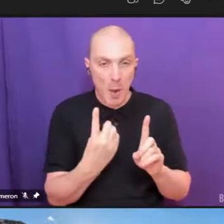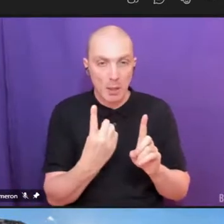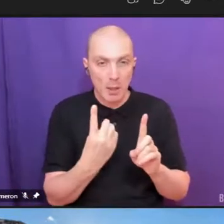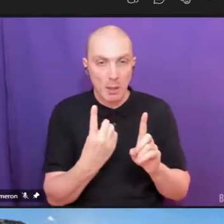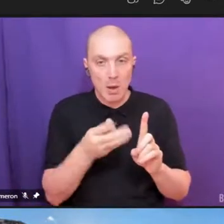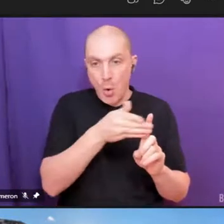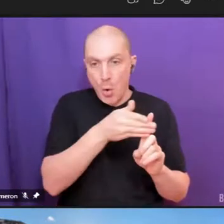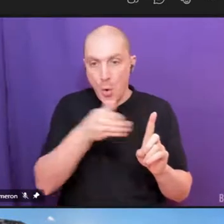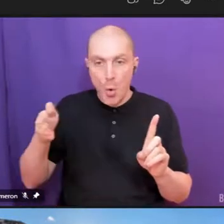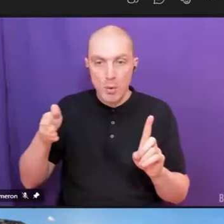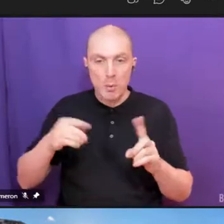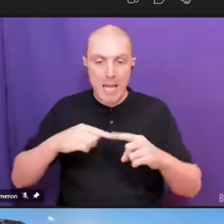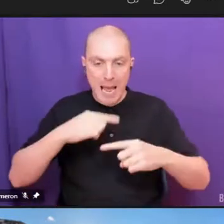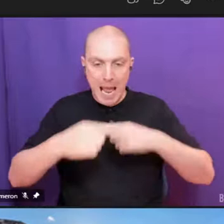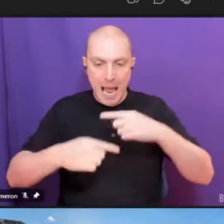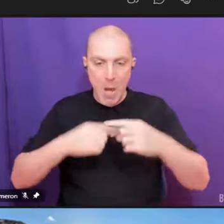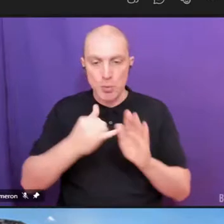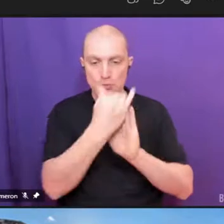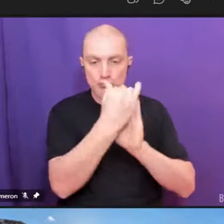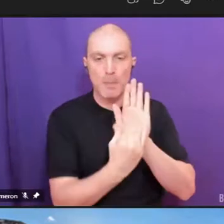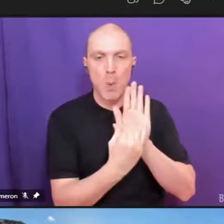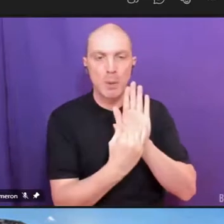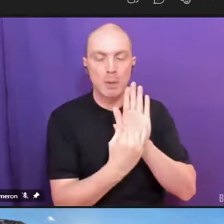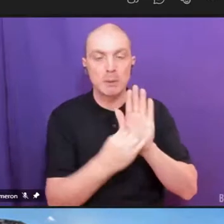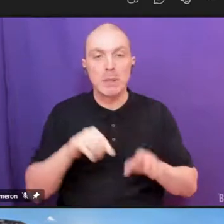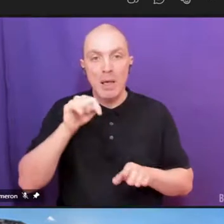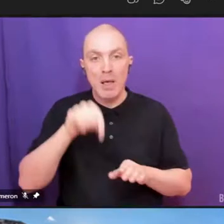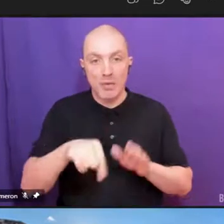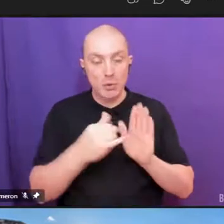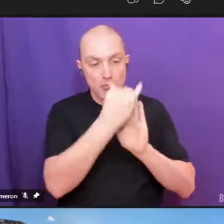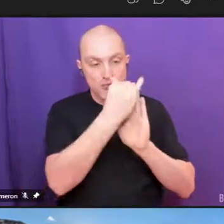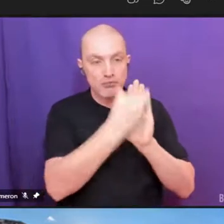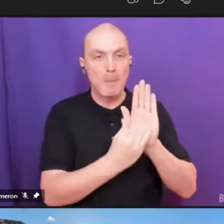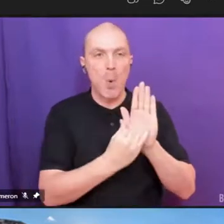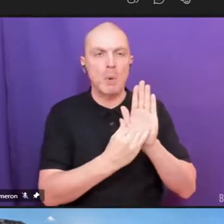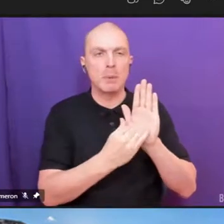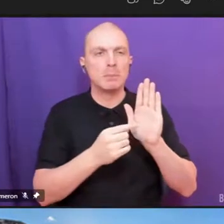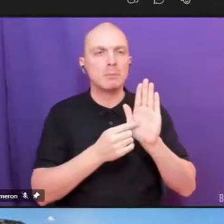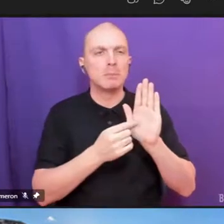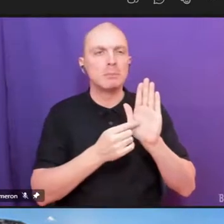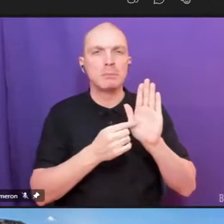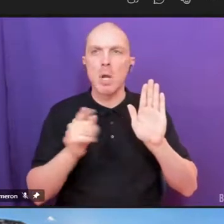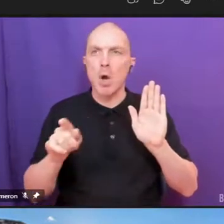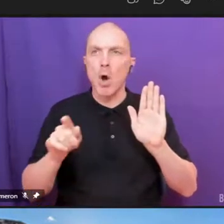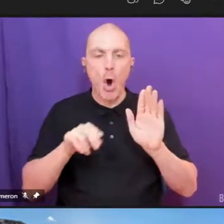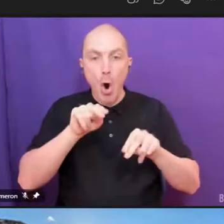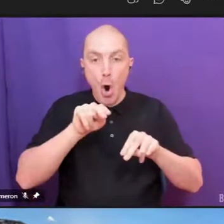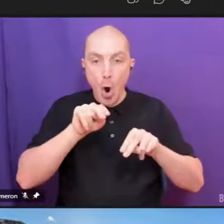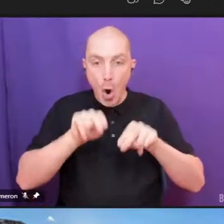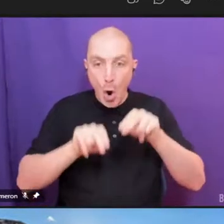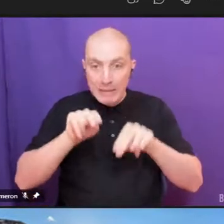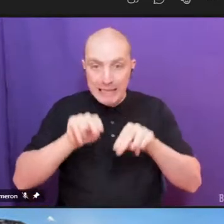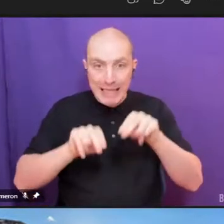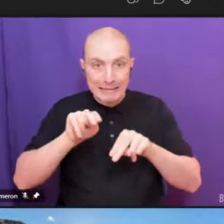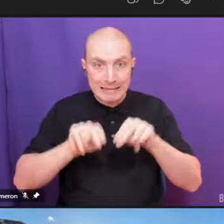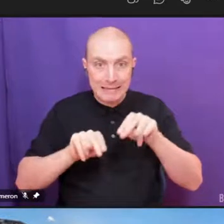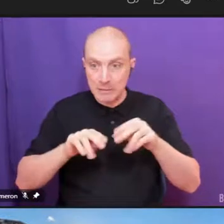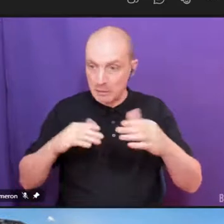papers. So this report brings together all of the audit work that we've undertaken in the financial year